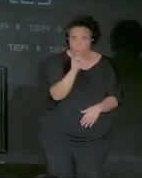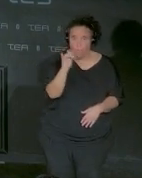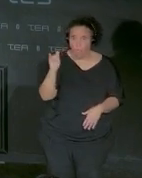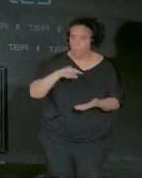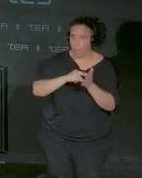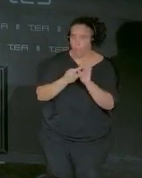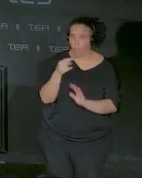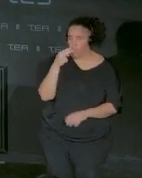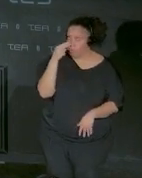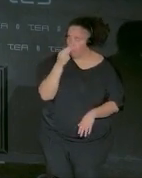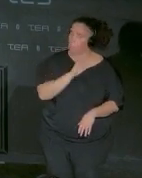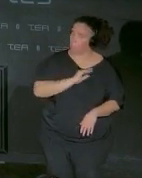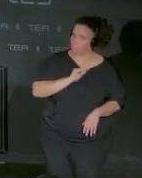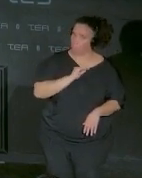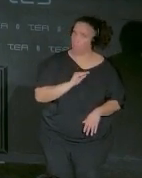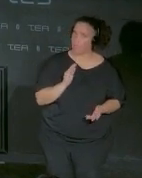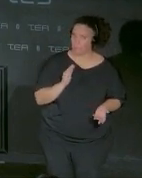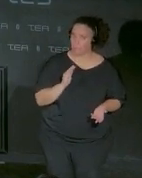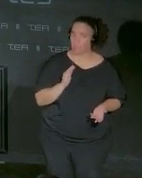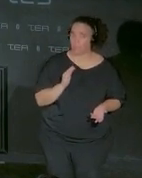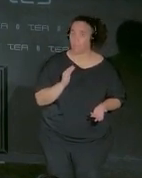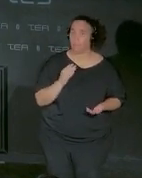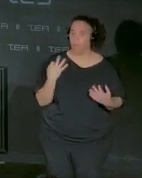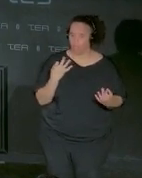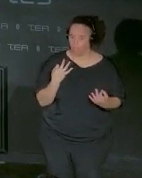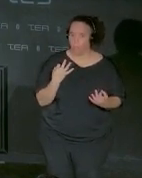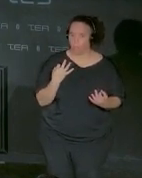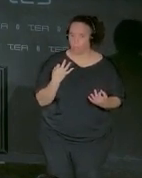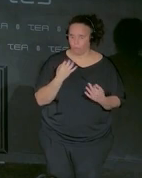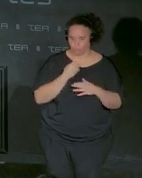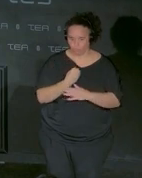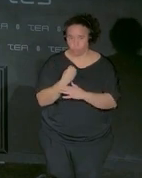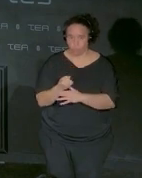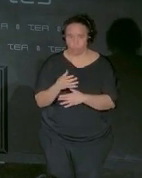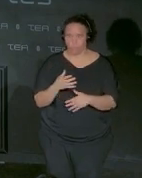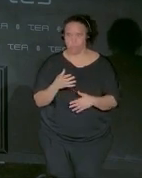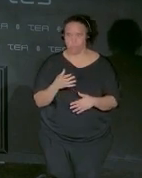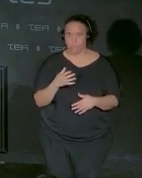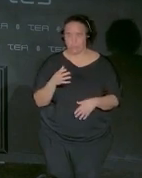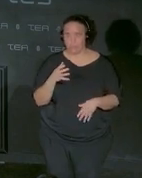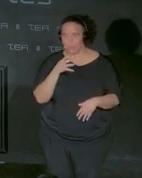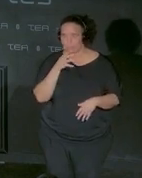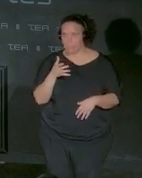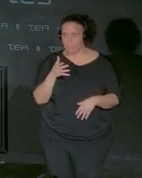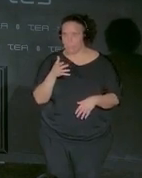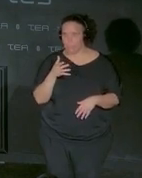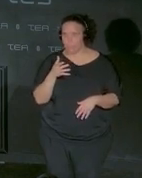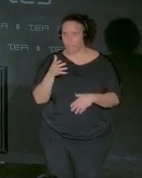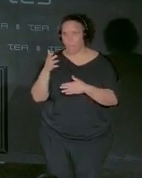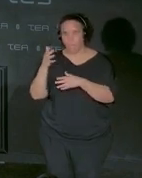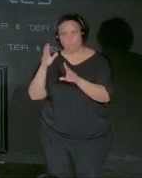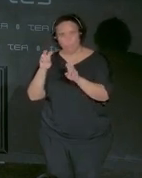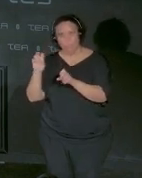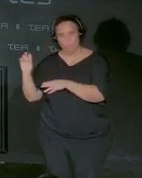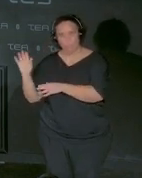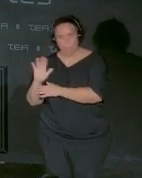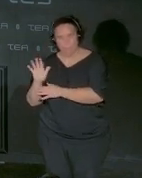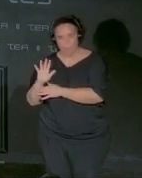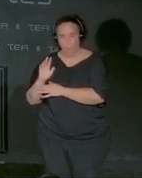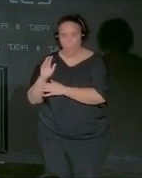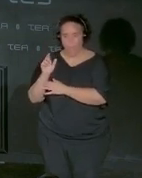to movies, where you have two studios as equal partners making something together and also displaying the names together at the beginning